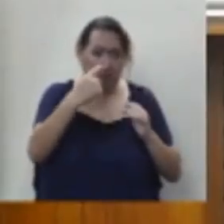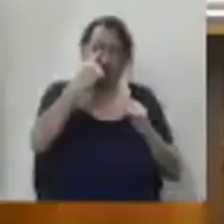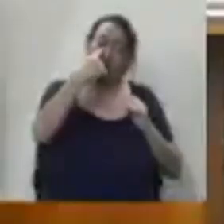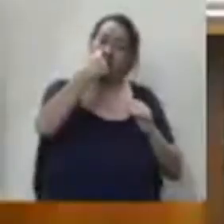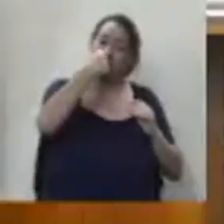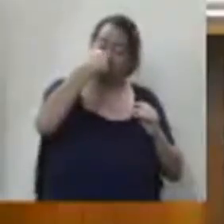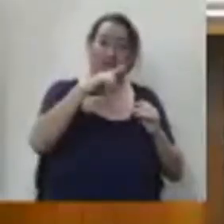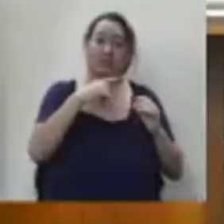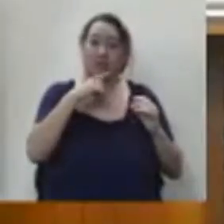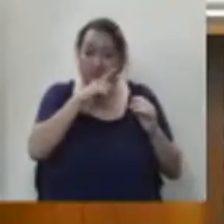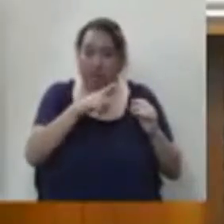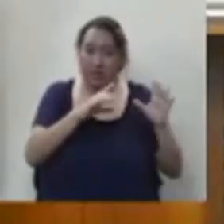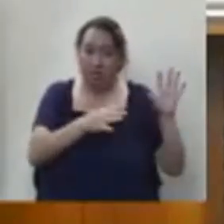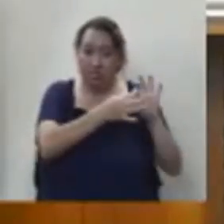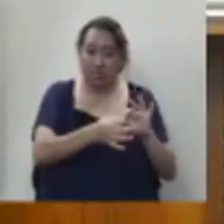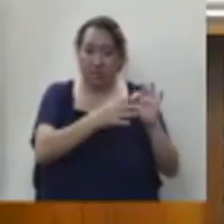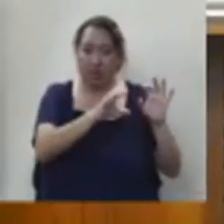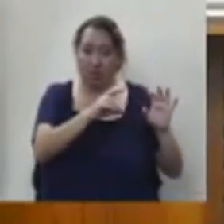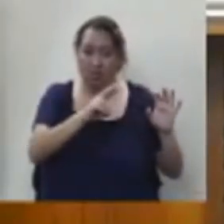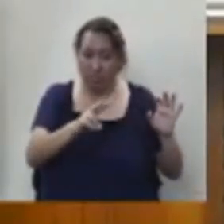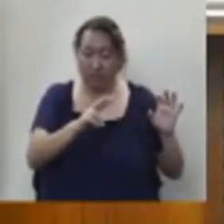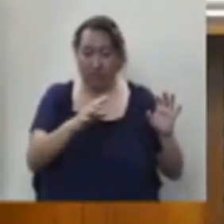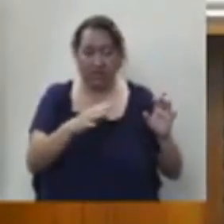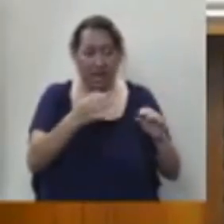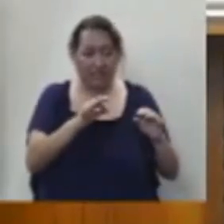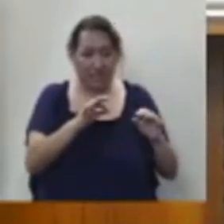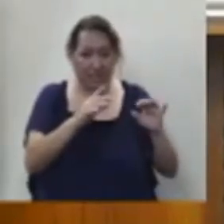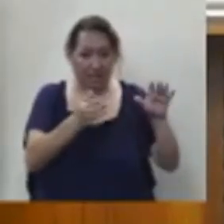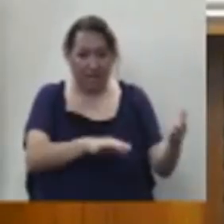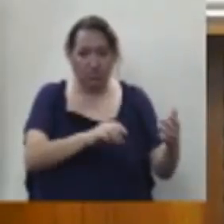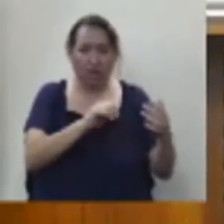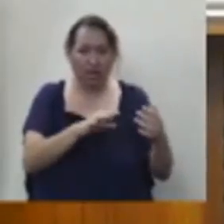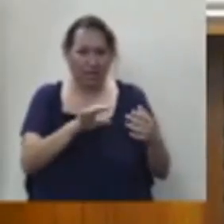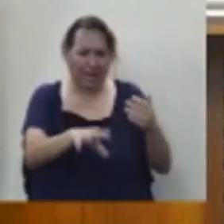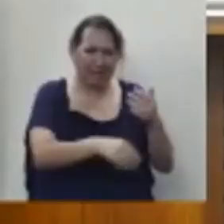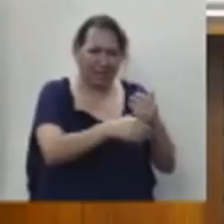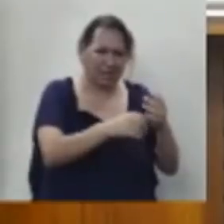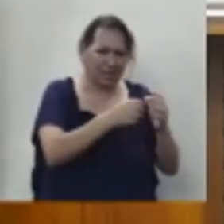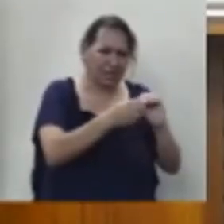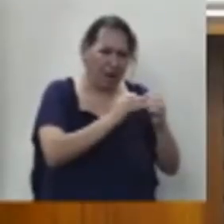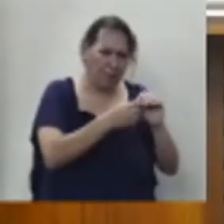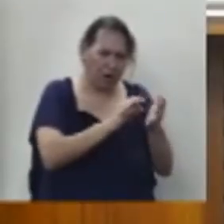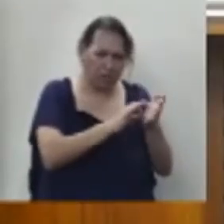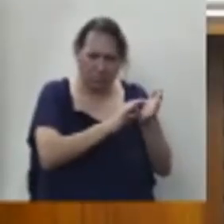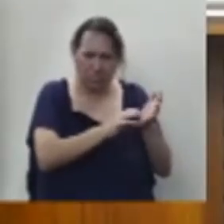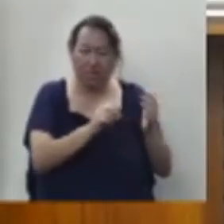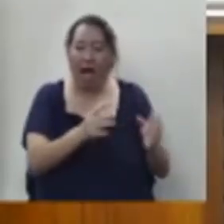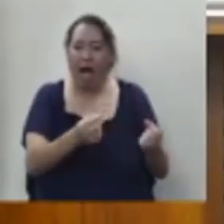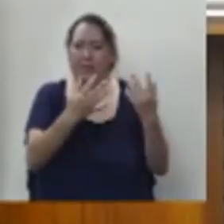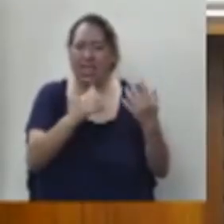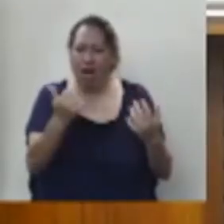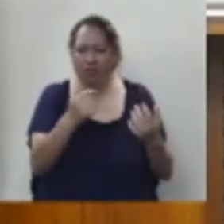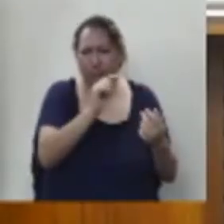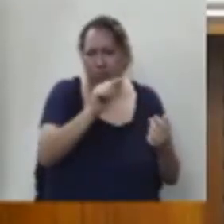if so, was that reported in public health's numbers? And how many other suspected COVID-related deaths have happened on Guam? And were there